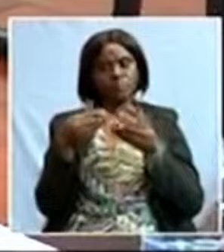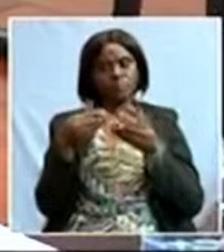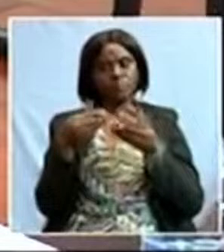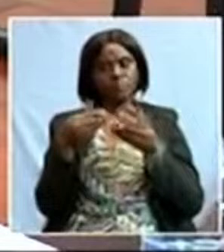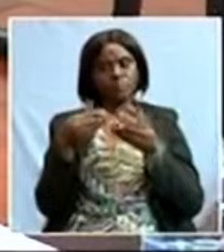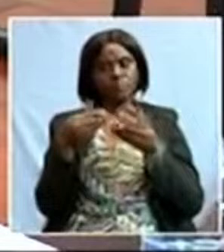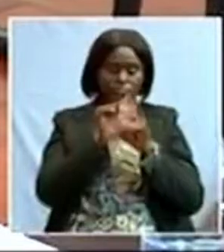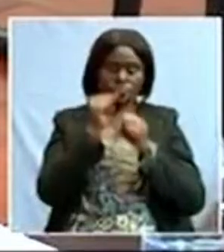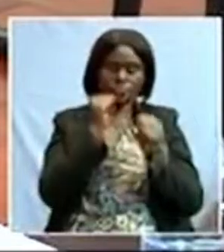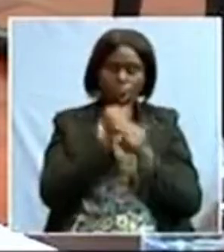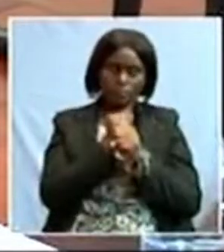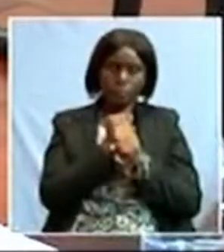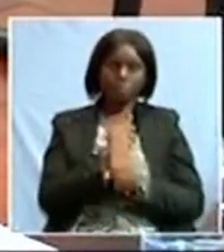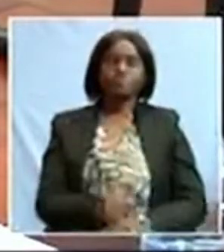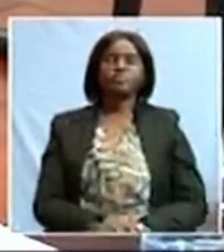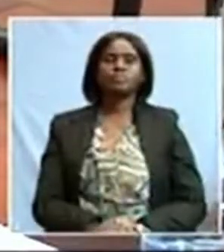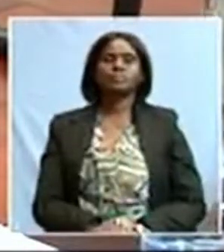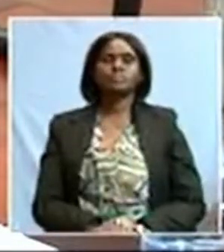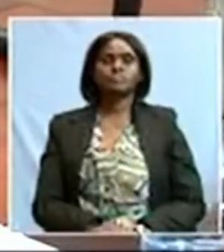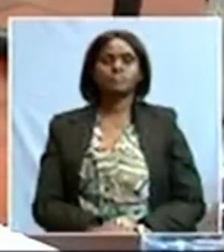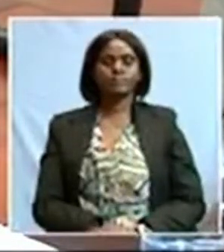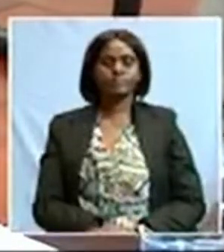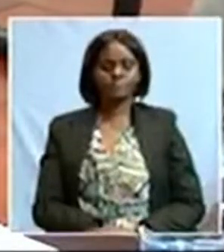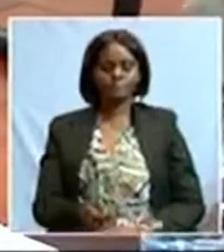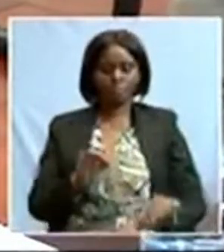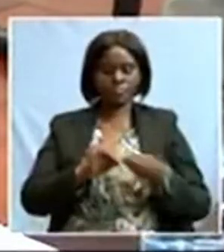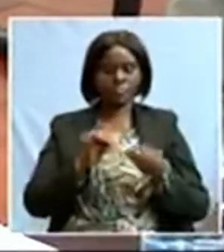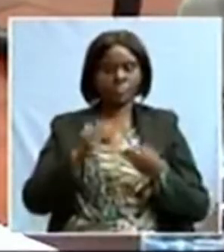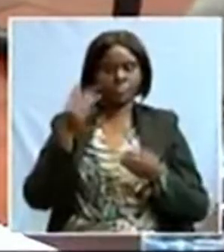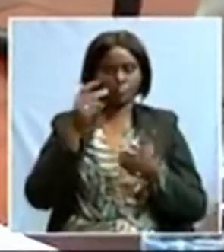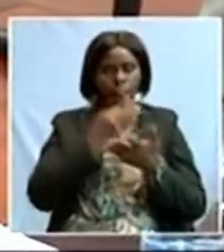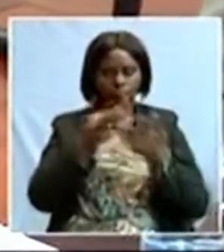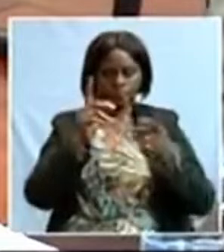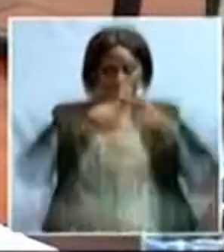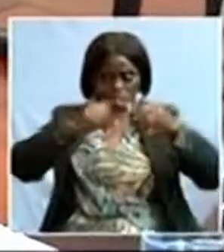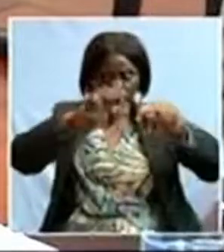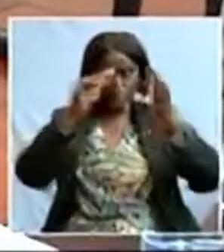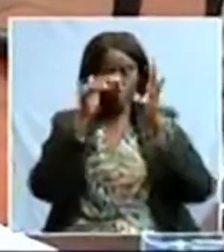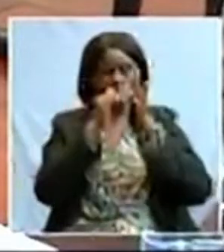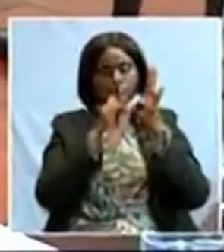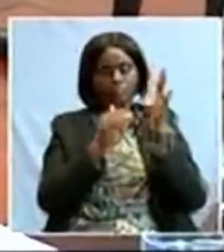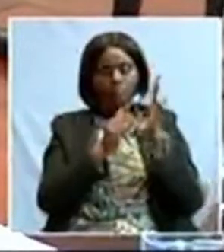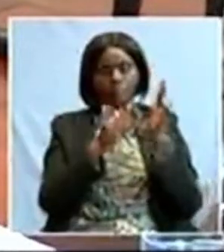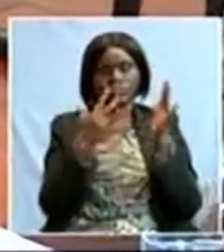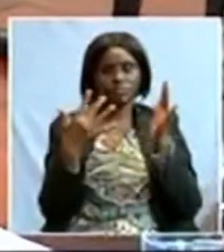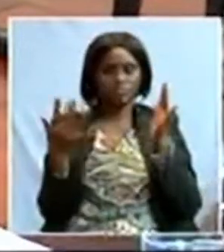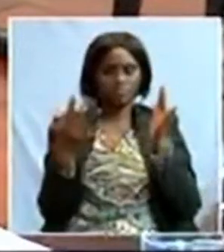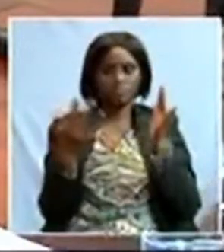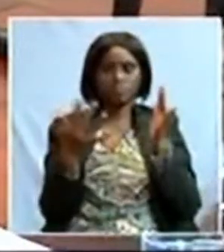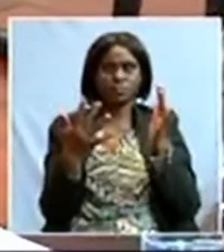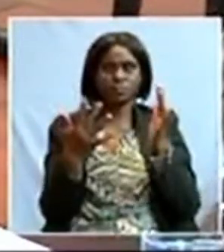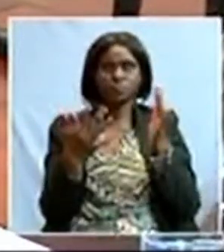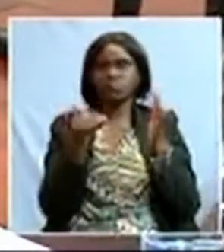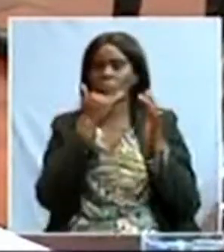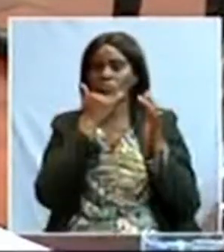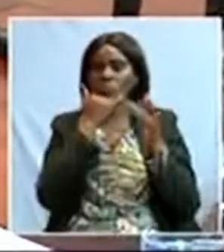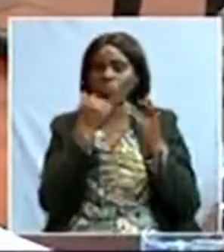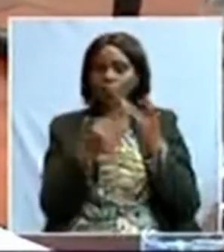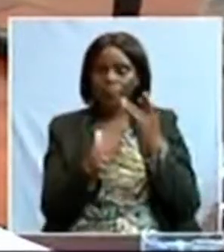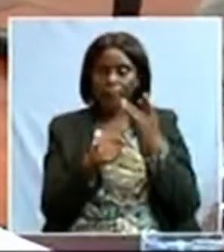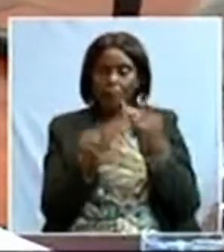a fiscal year. Appendix 13. Failure to inscribe assets. Cause of the